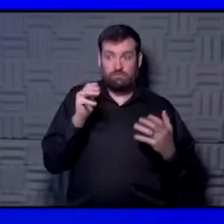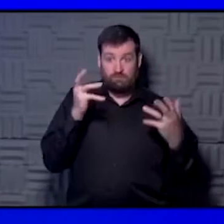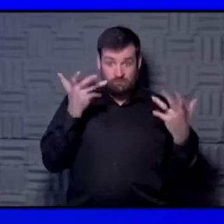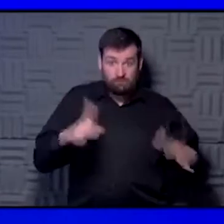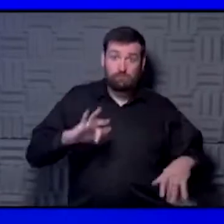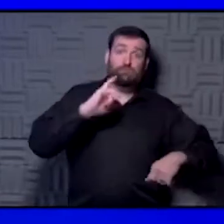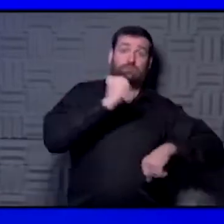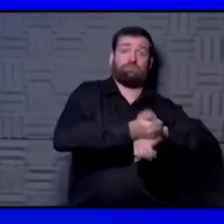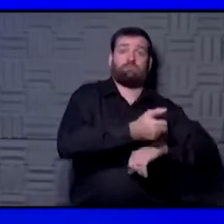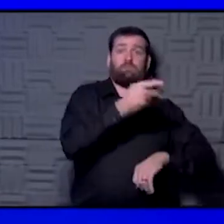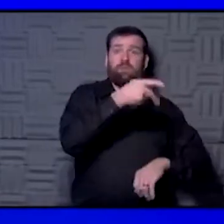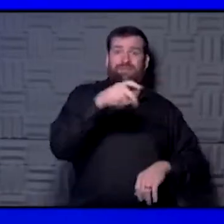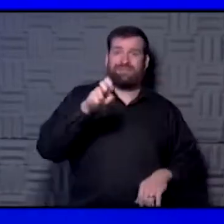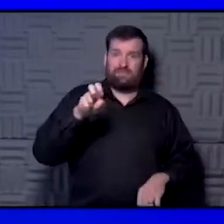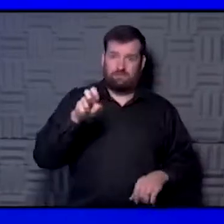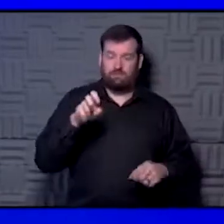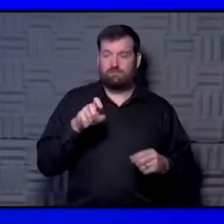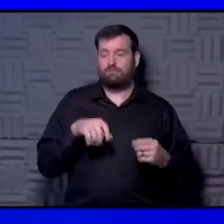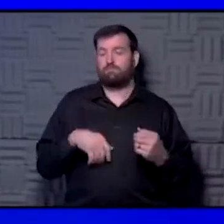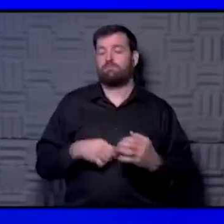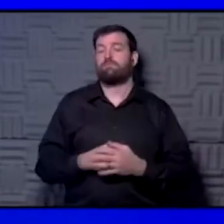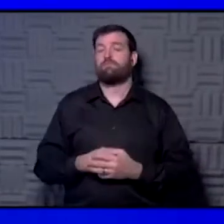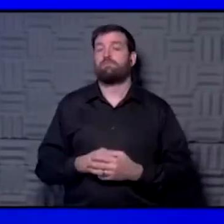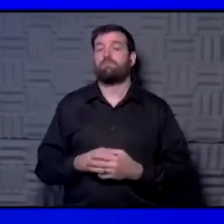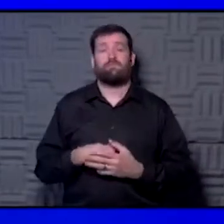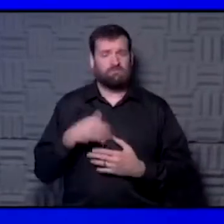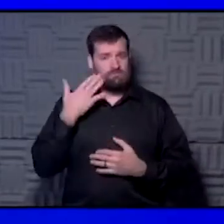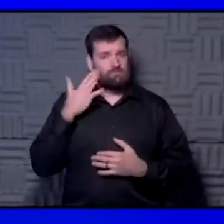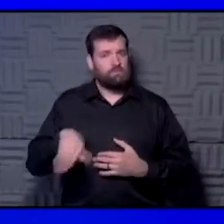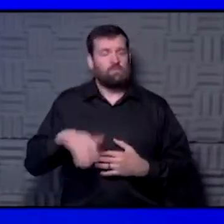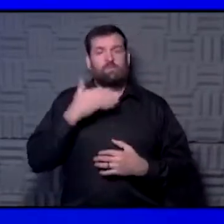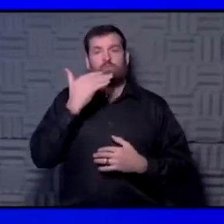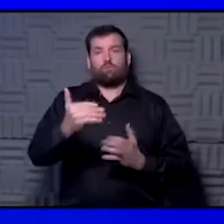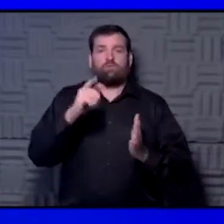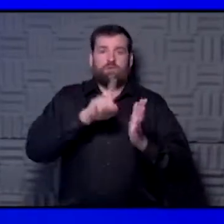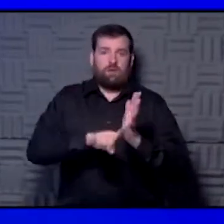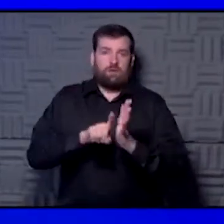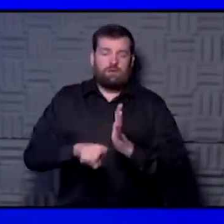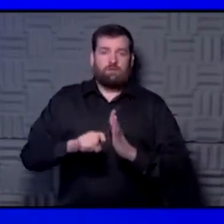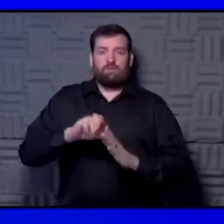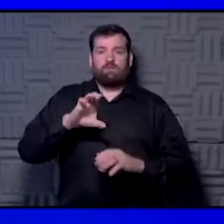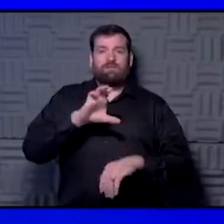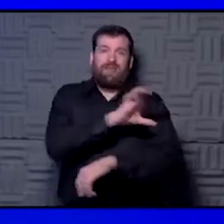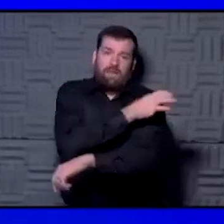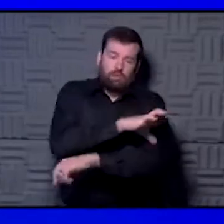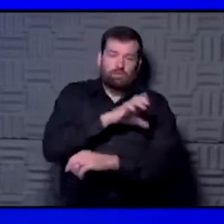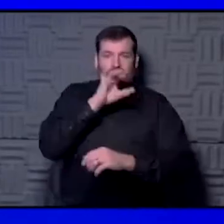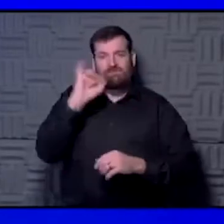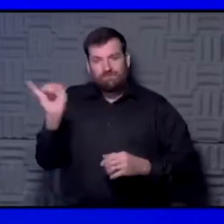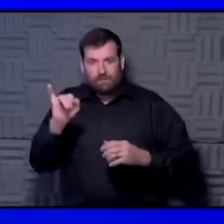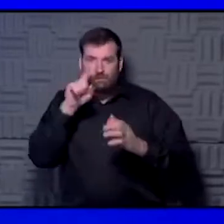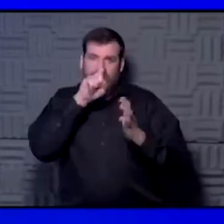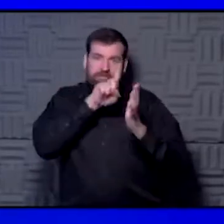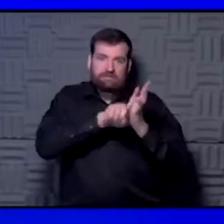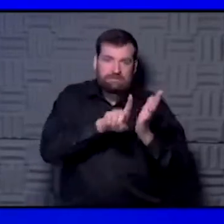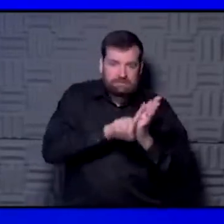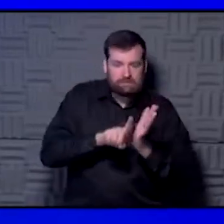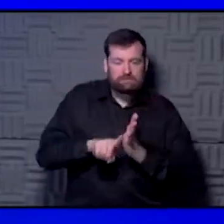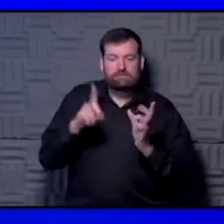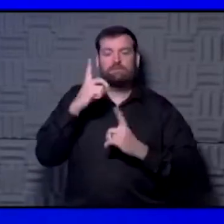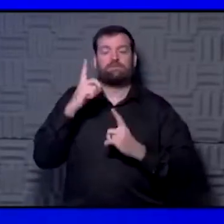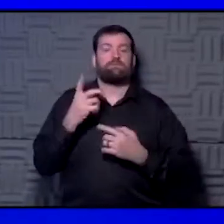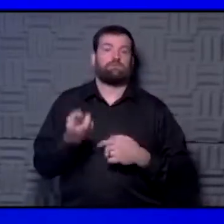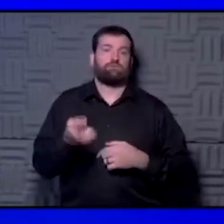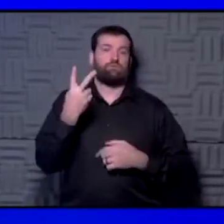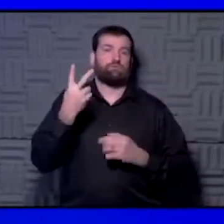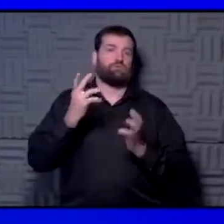instituting PPE. Mm-hmm. We know that there is a very good study out of clinical infectious disease looking at 2 academic medical centers,